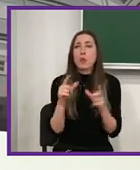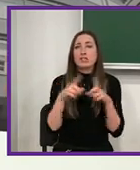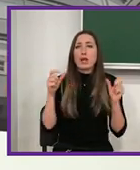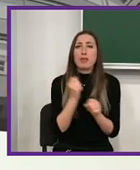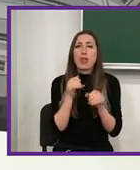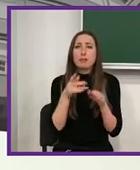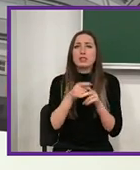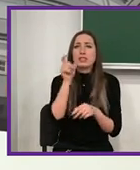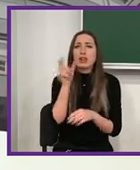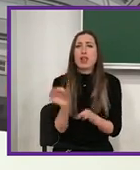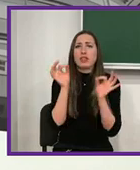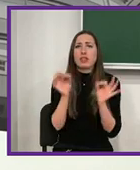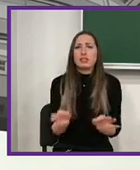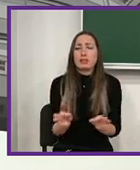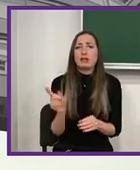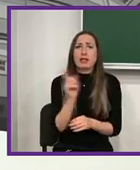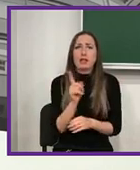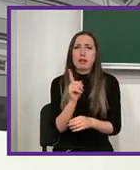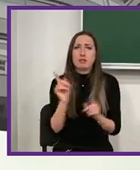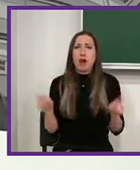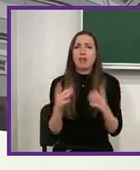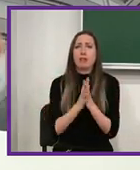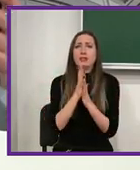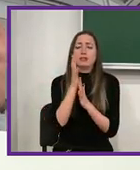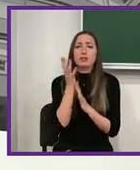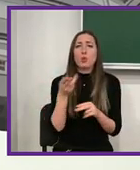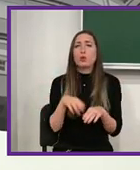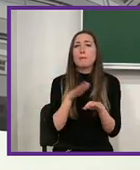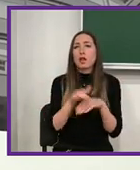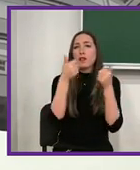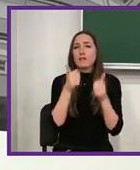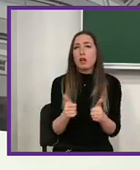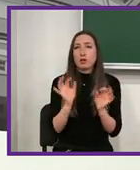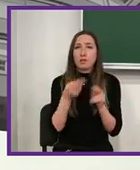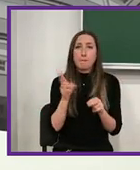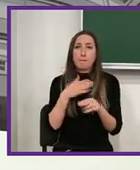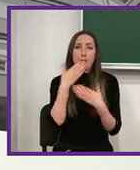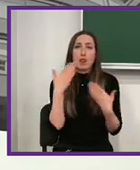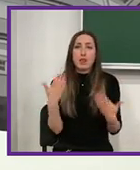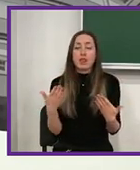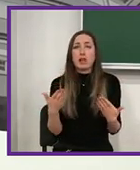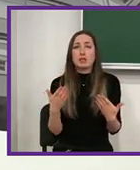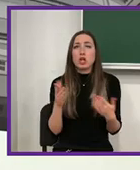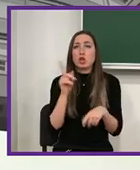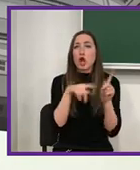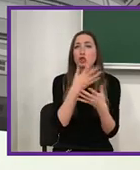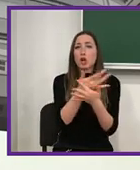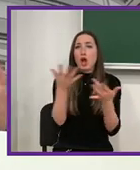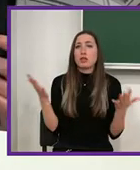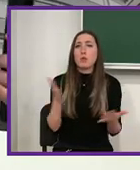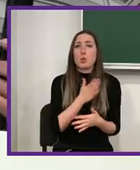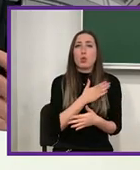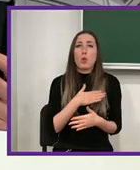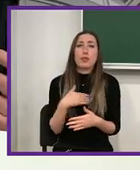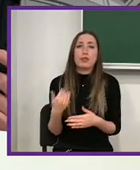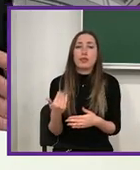of creative, fertile, innovative approaches that were all over the place. People came at the topic from many different angles with a lot of